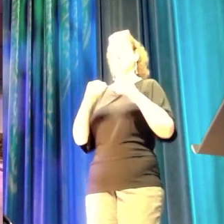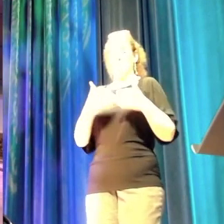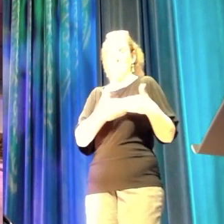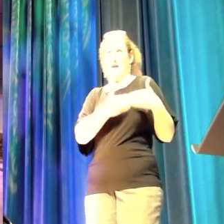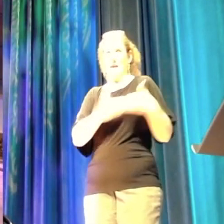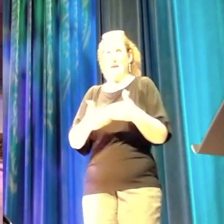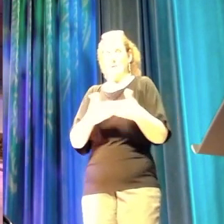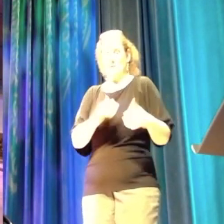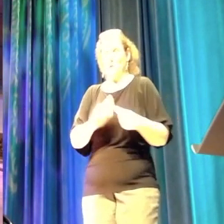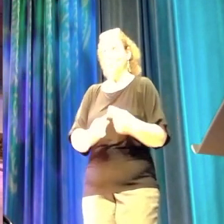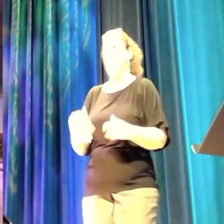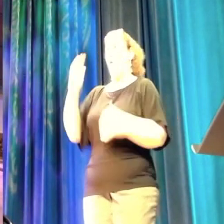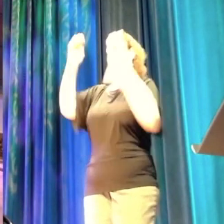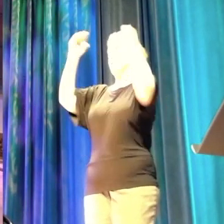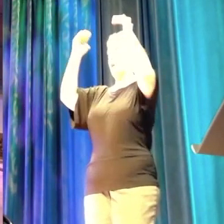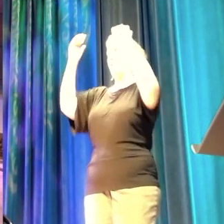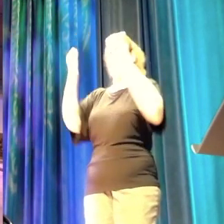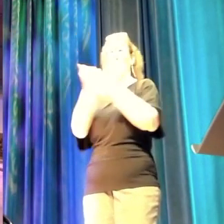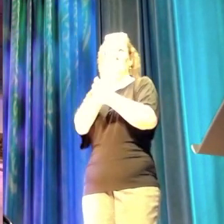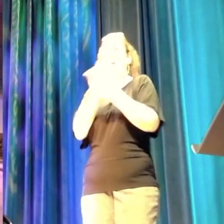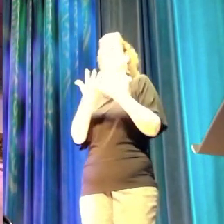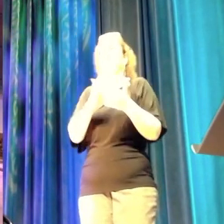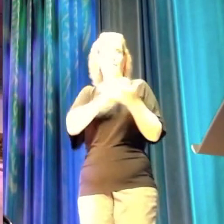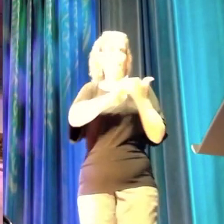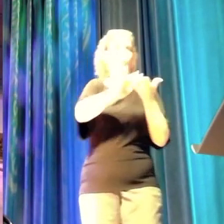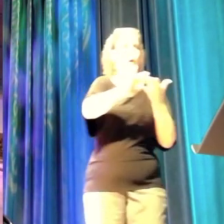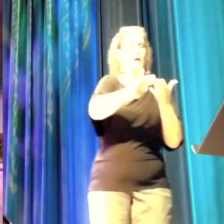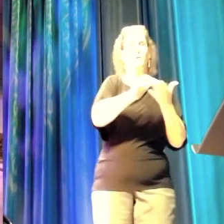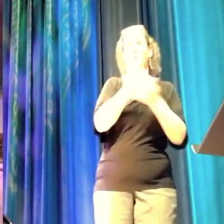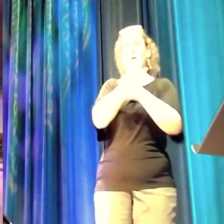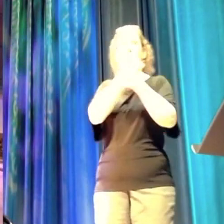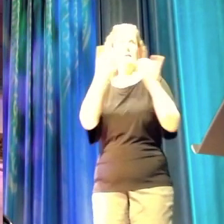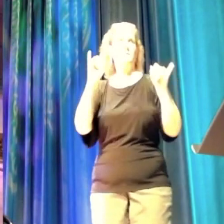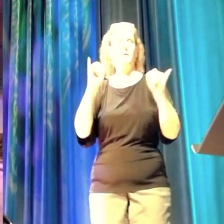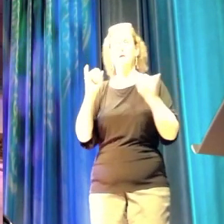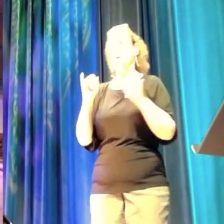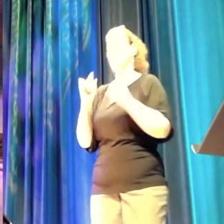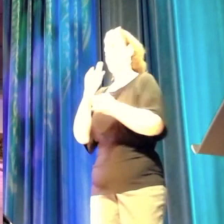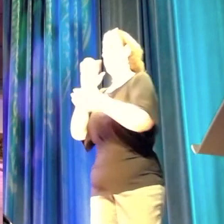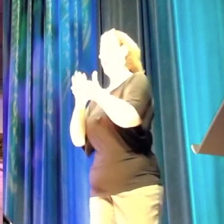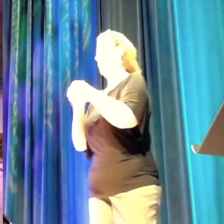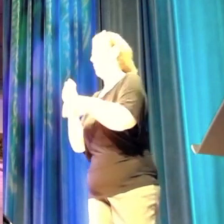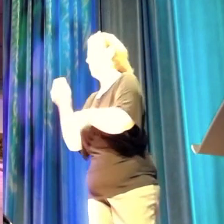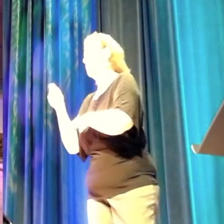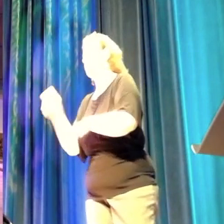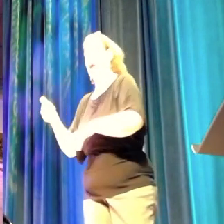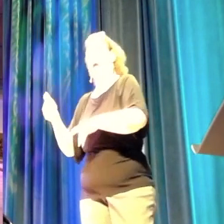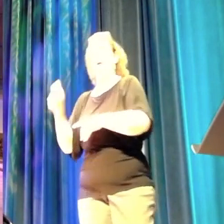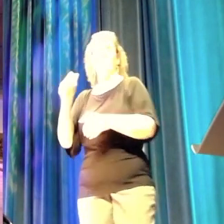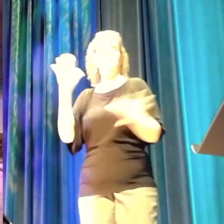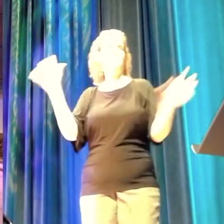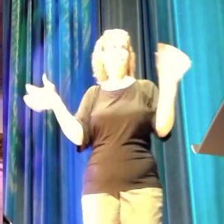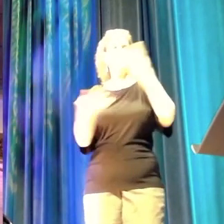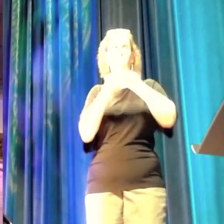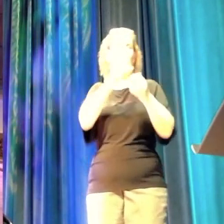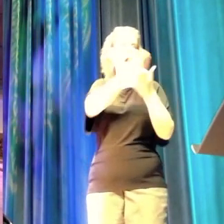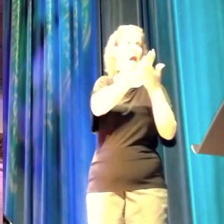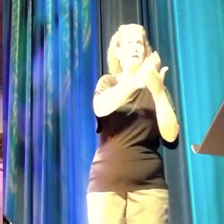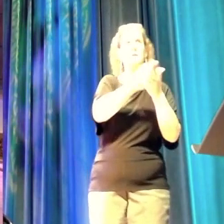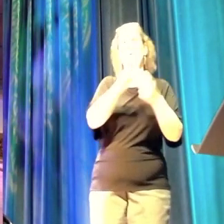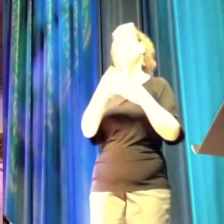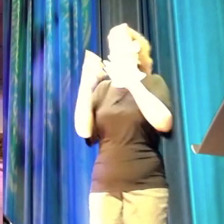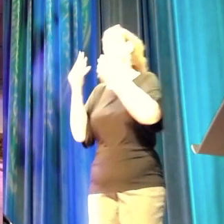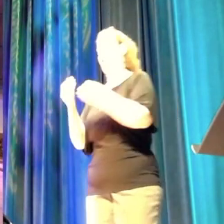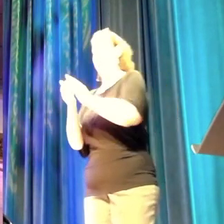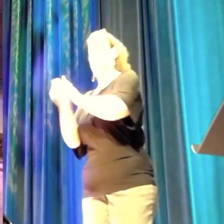babies to adults everything from Braille to independence to believing in themselves, everything from academic to soft